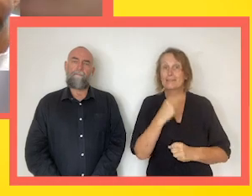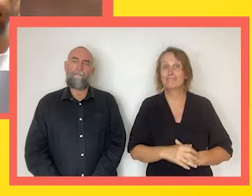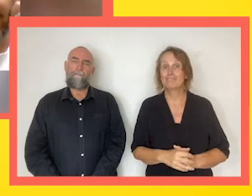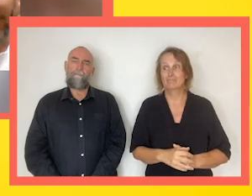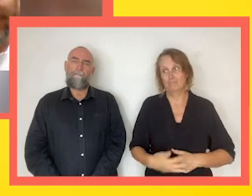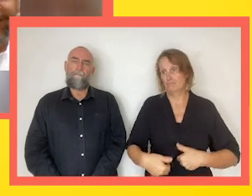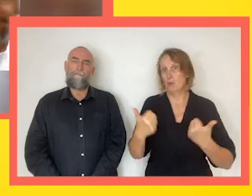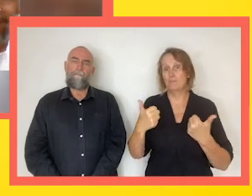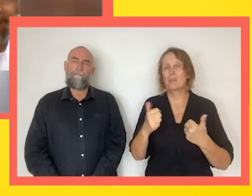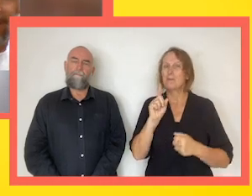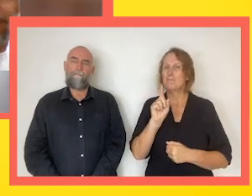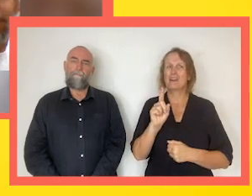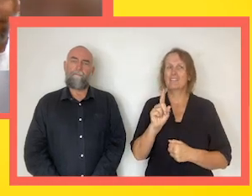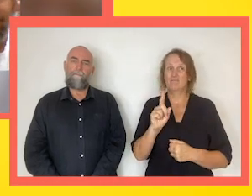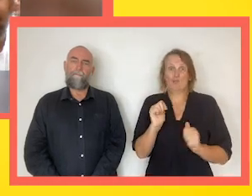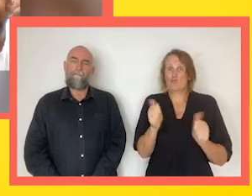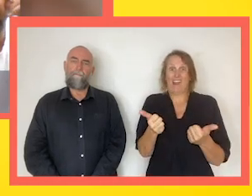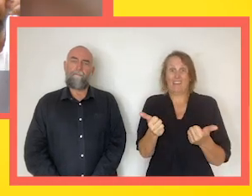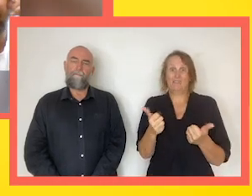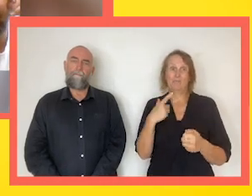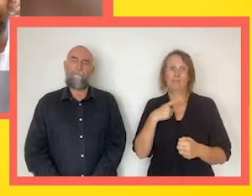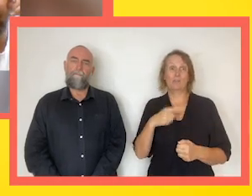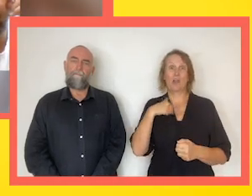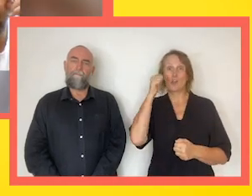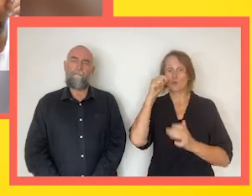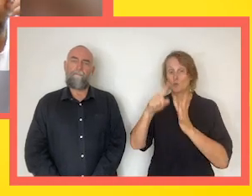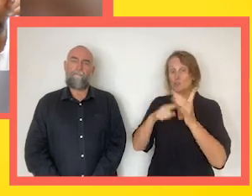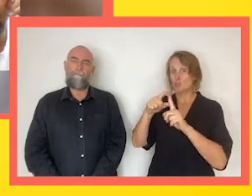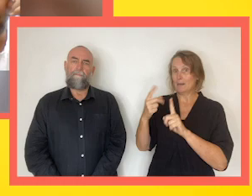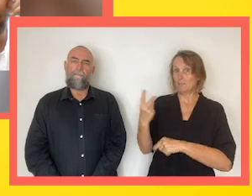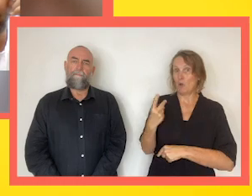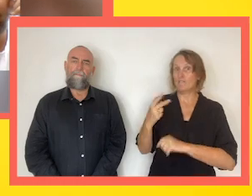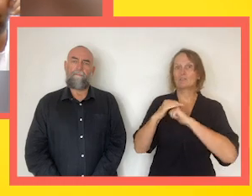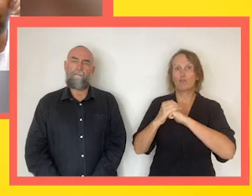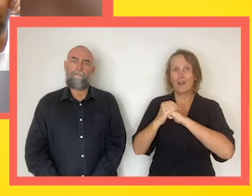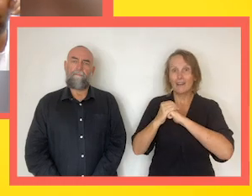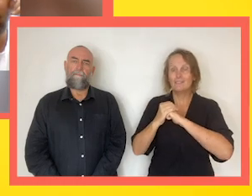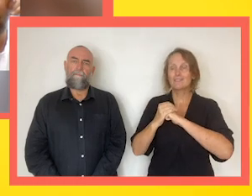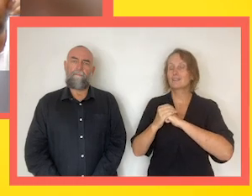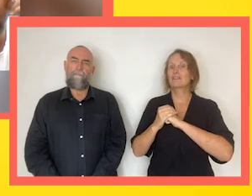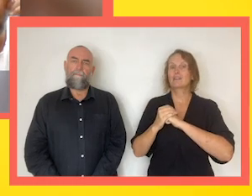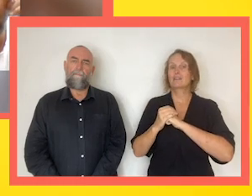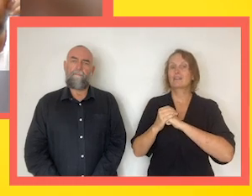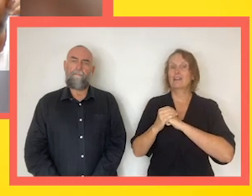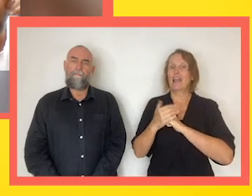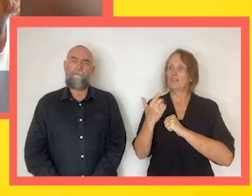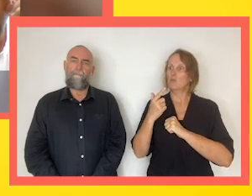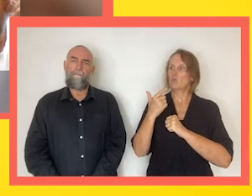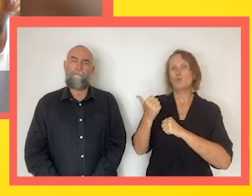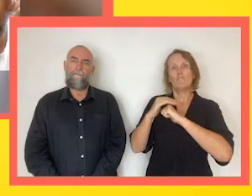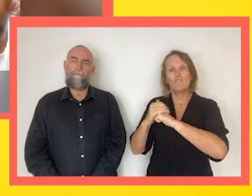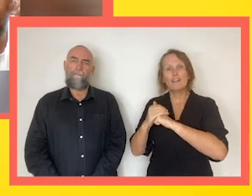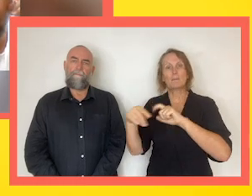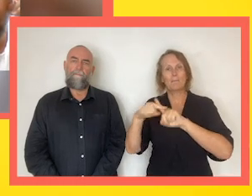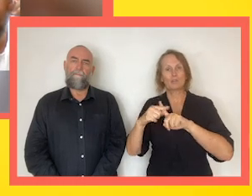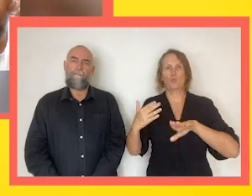it clearly paid off. But also it's like, it was great because knowing that Jed and I had a friendship and we had a relationship off the water as well.